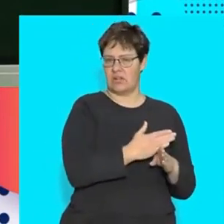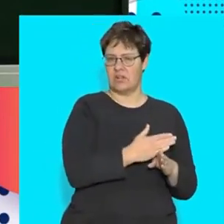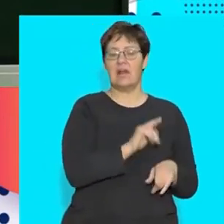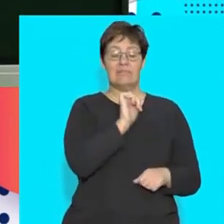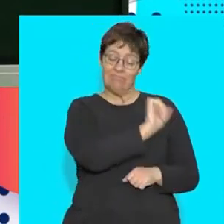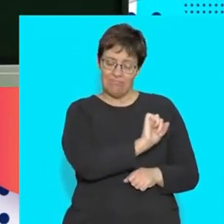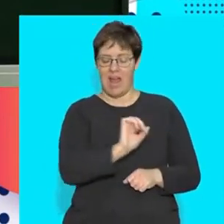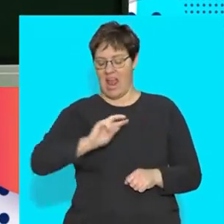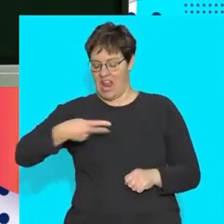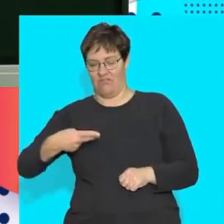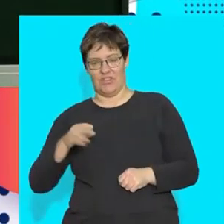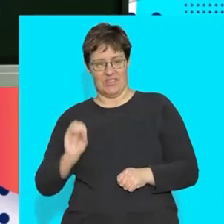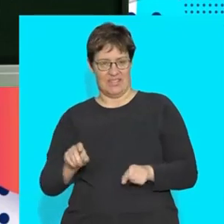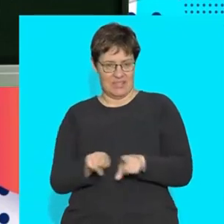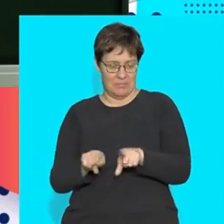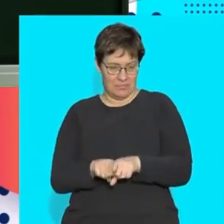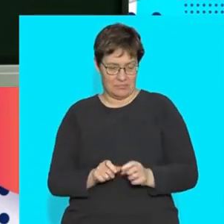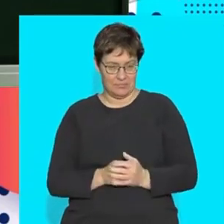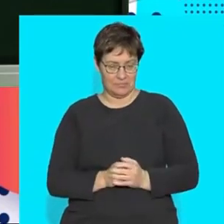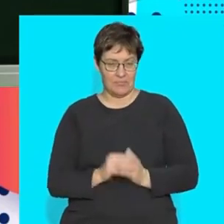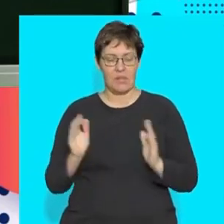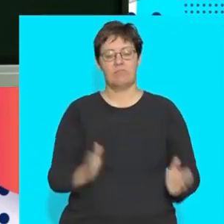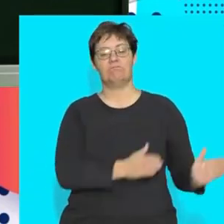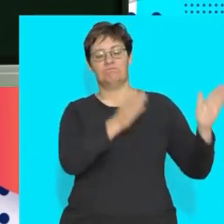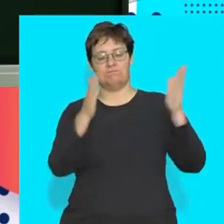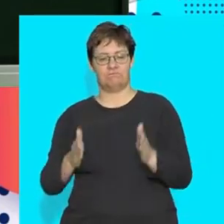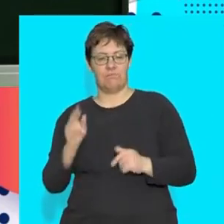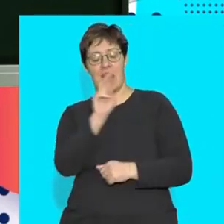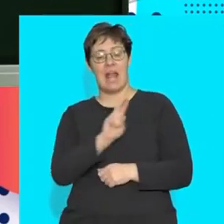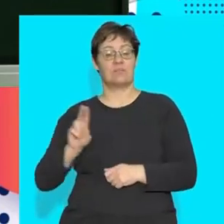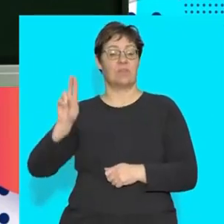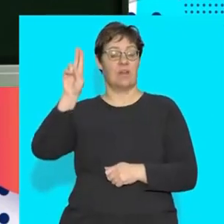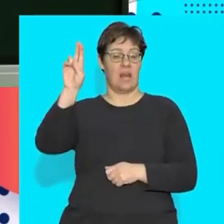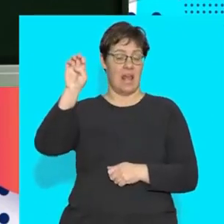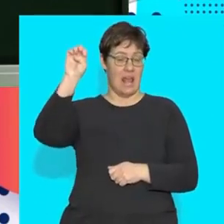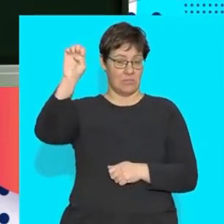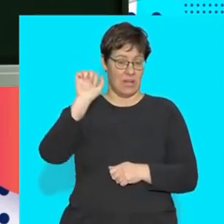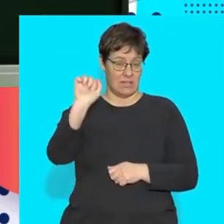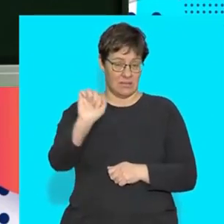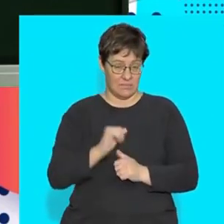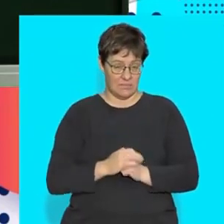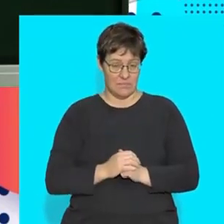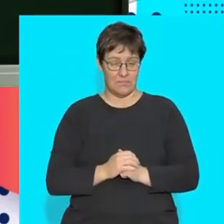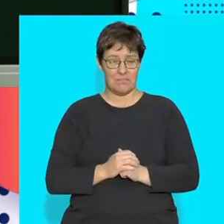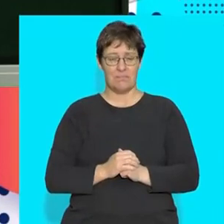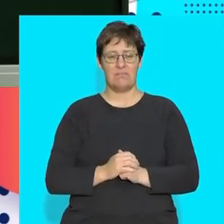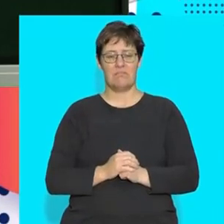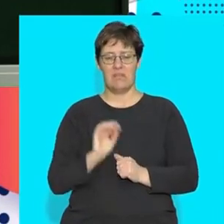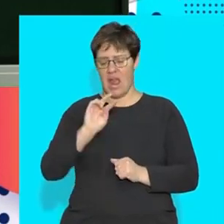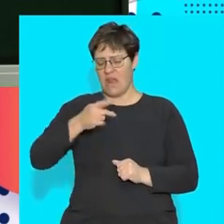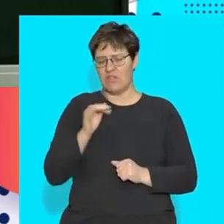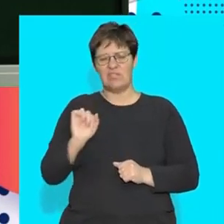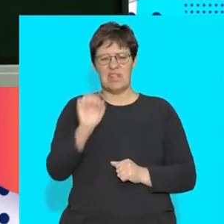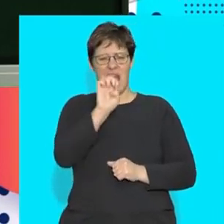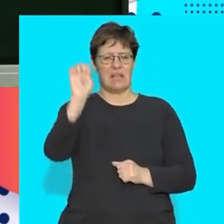their inverses. Now we're going to move on to exponential functions and try to look at what are their inverses. But